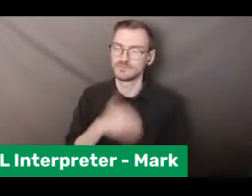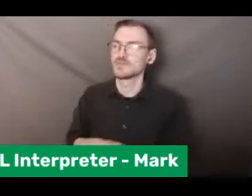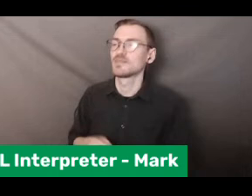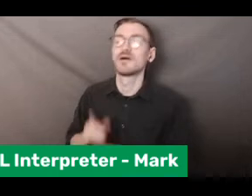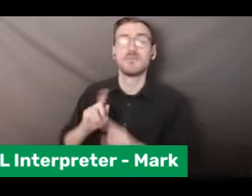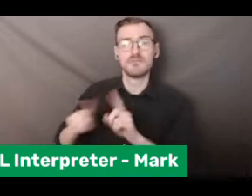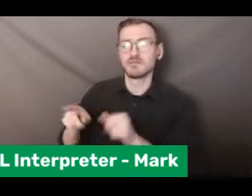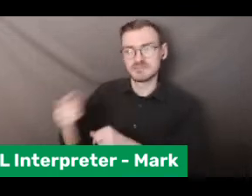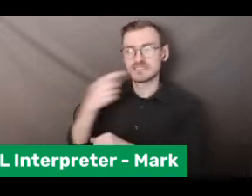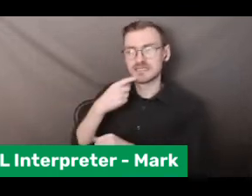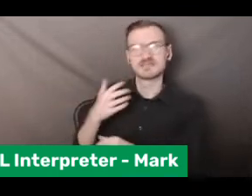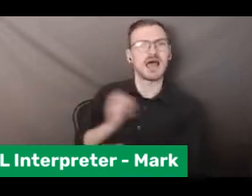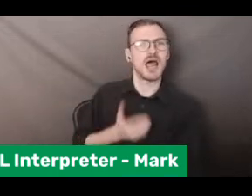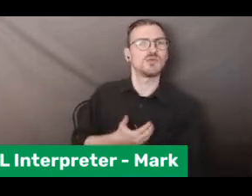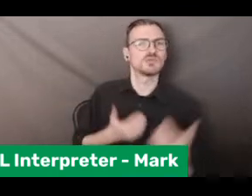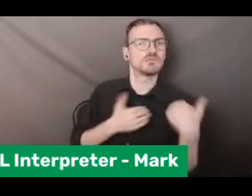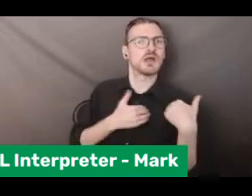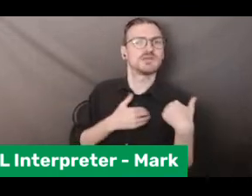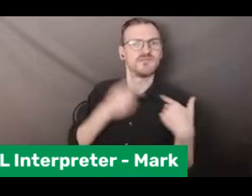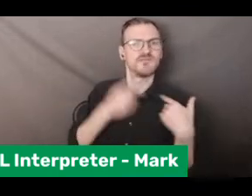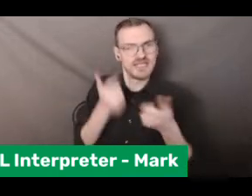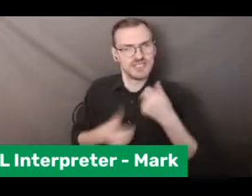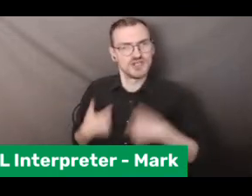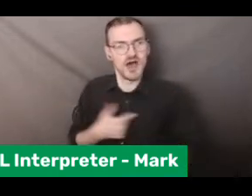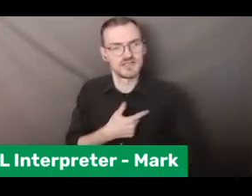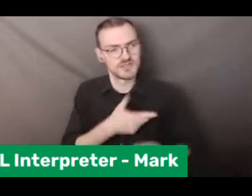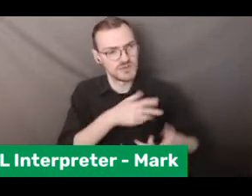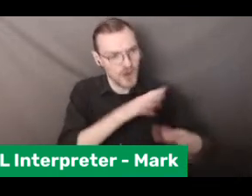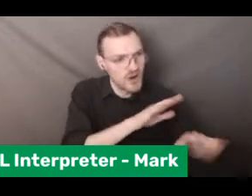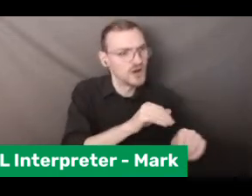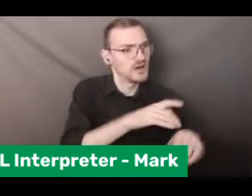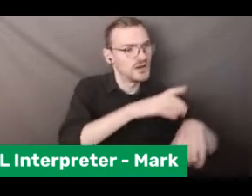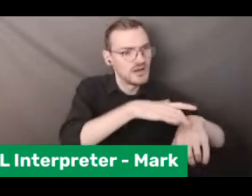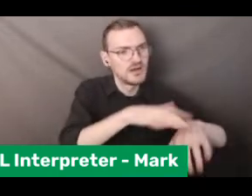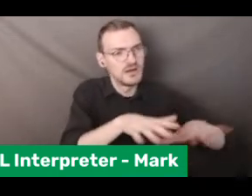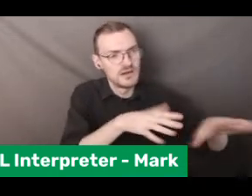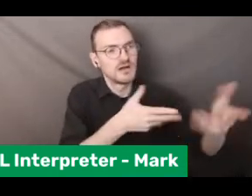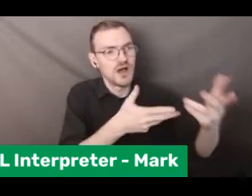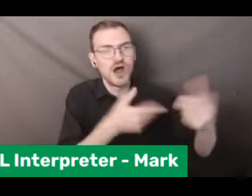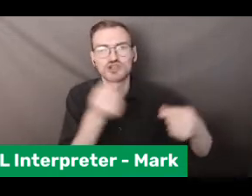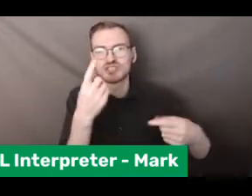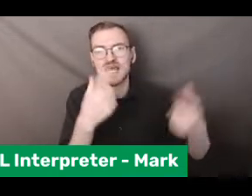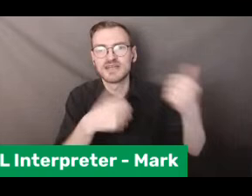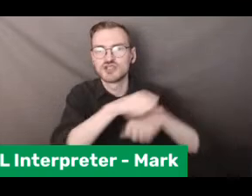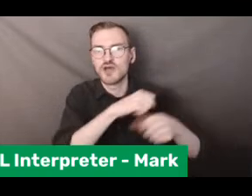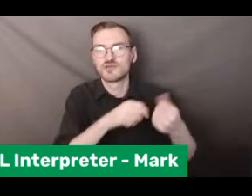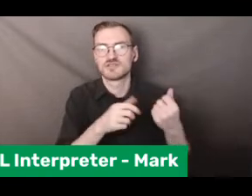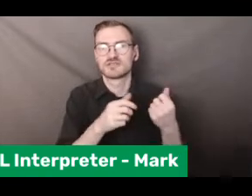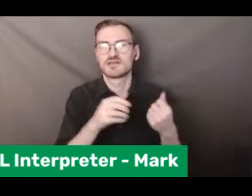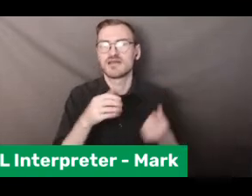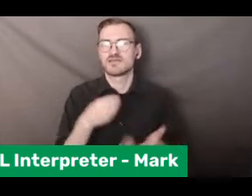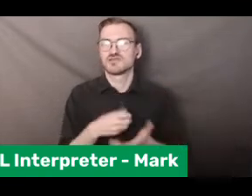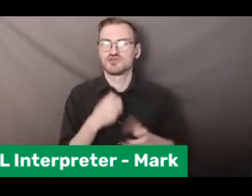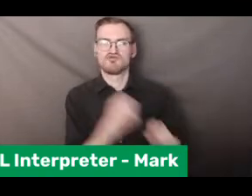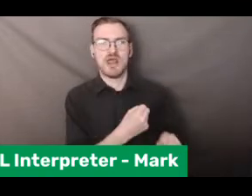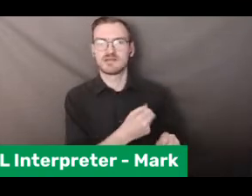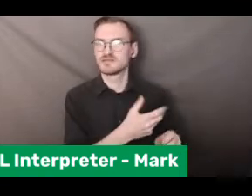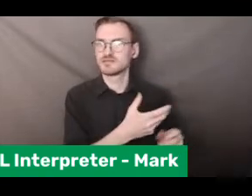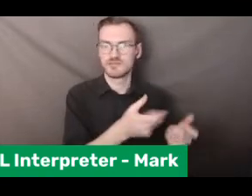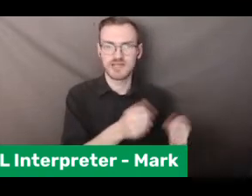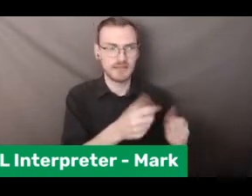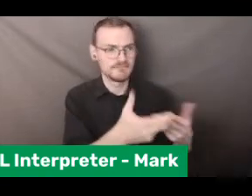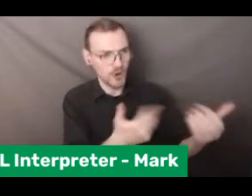into each other's capital. And Jen Wright's arguing the same thing. It's our responsibility to tap into each other's strengths, into